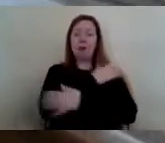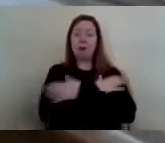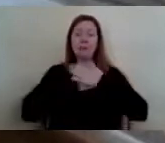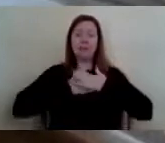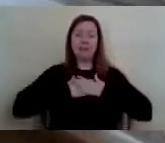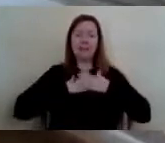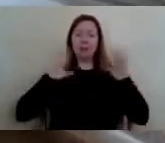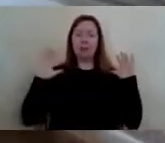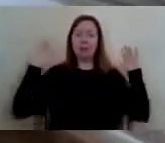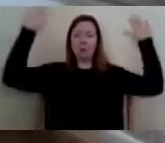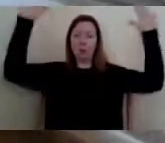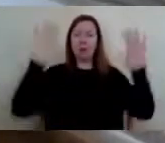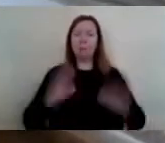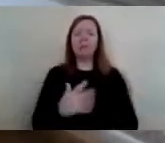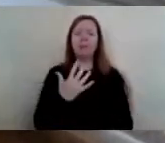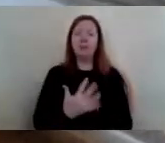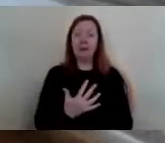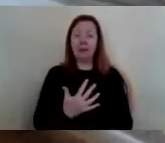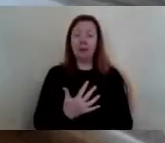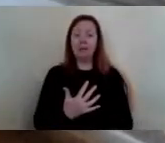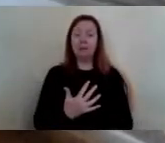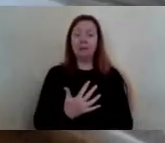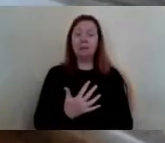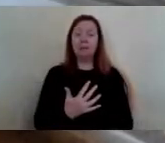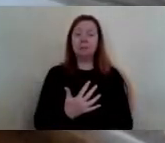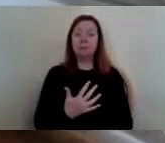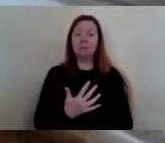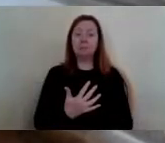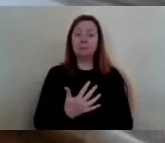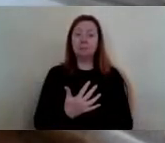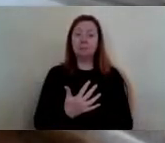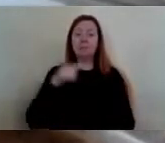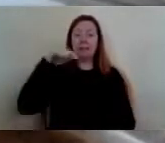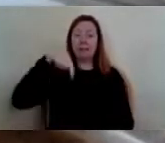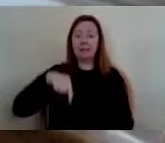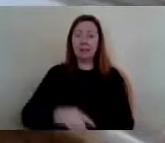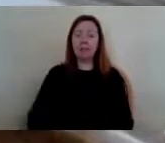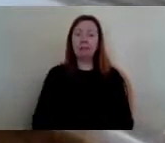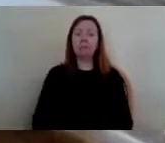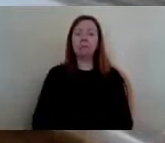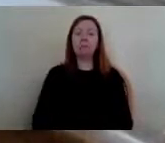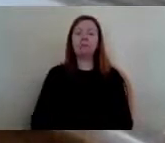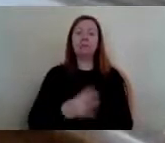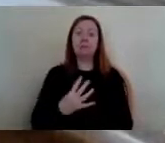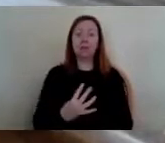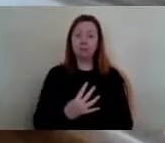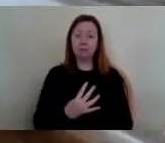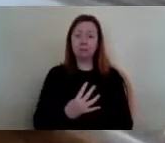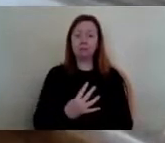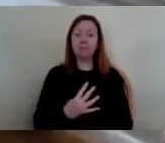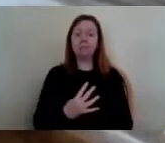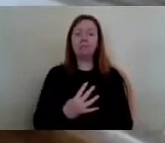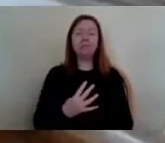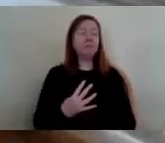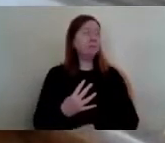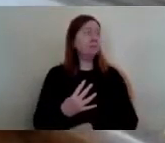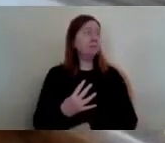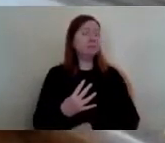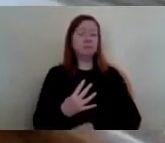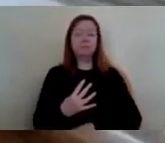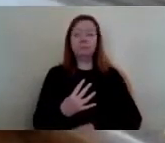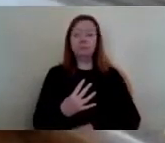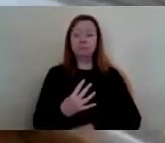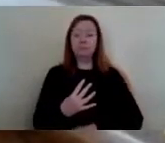all the way up. Here we go, here's five. Press if you can, and down. Four more, here's four.